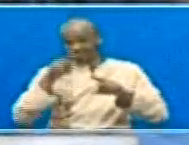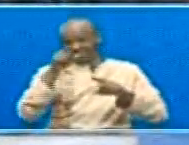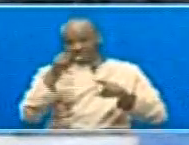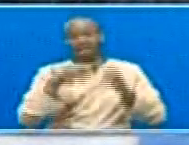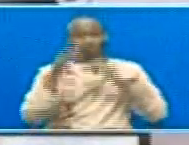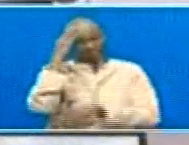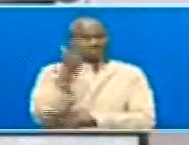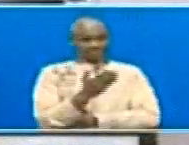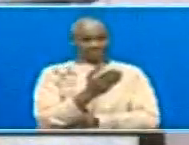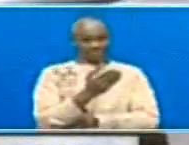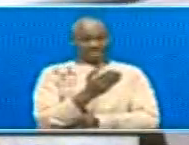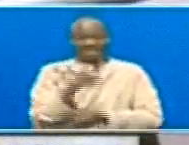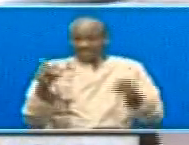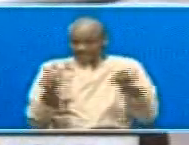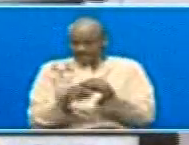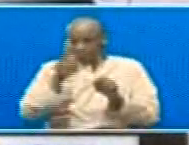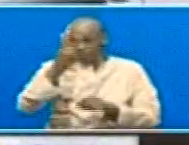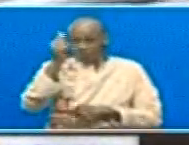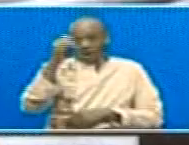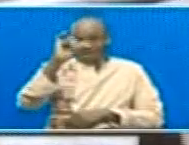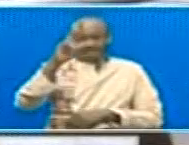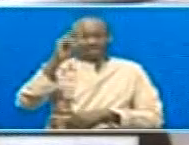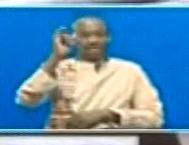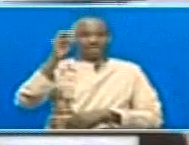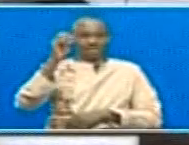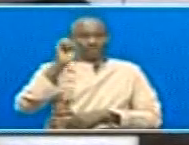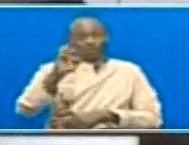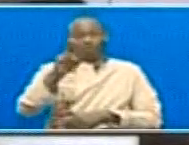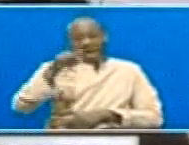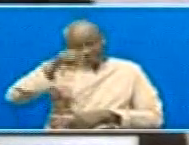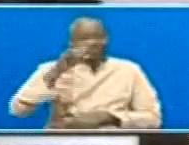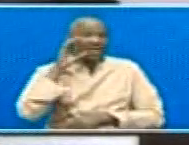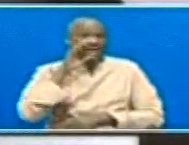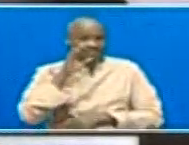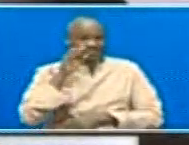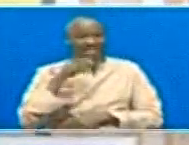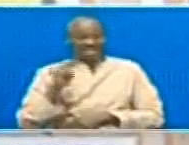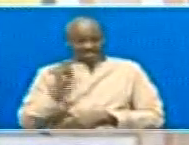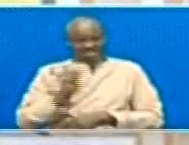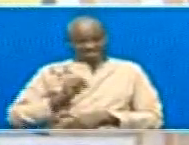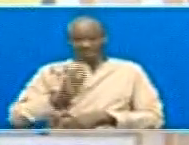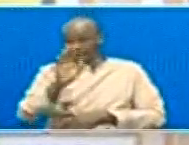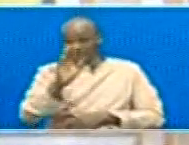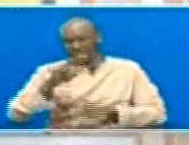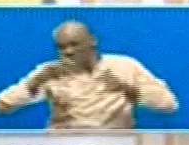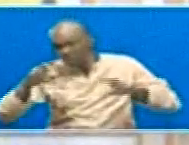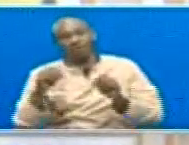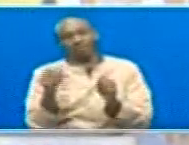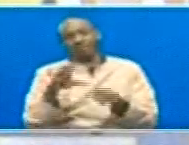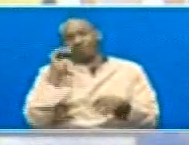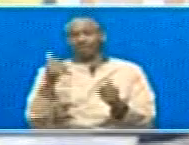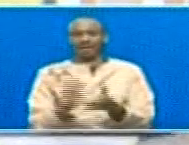university. Just like Julia Wairimu, whose niece, Jacinta Mwangi, is nowhere to be found. Nimekuja.